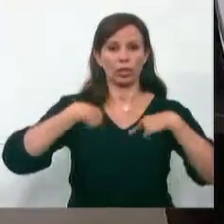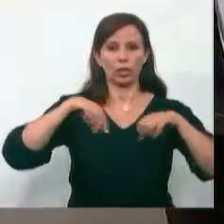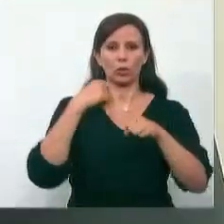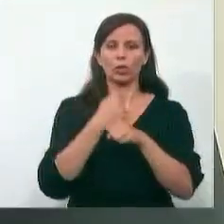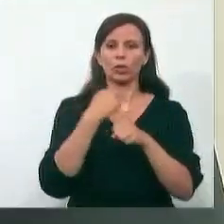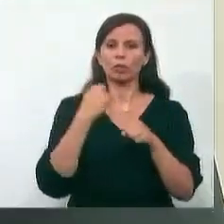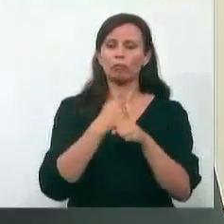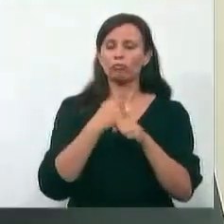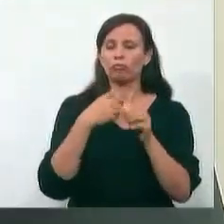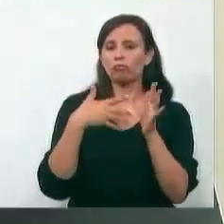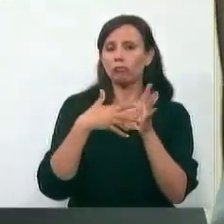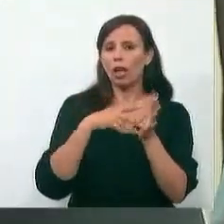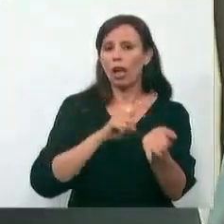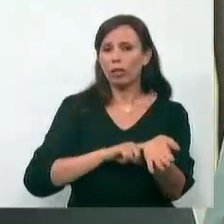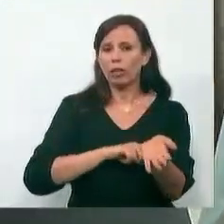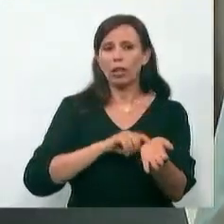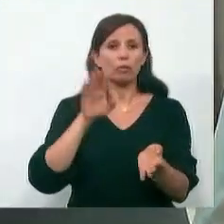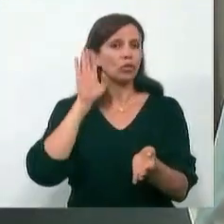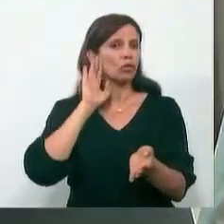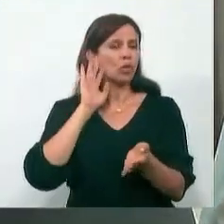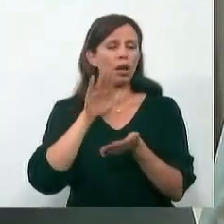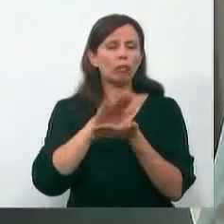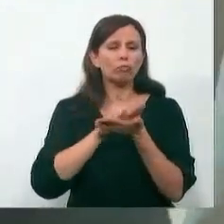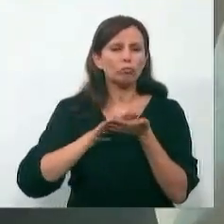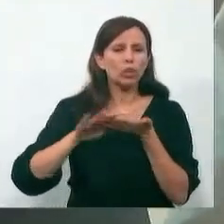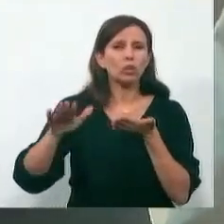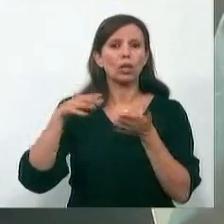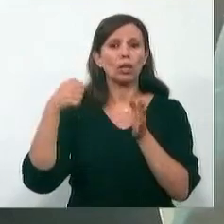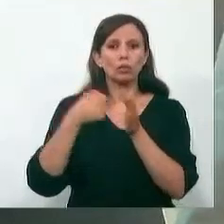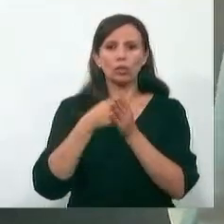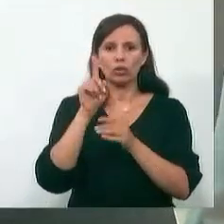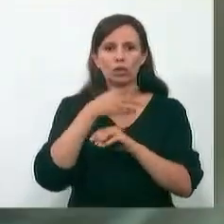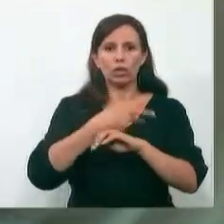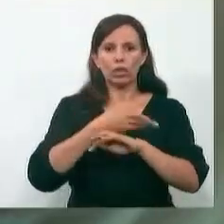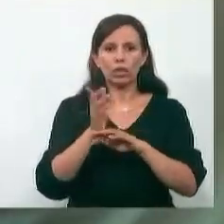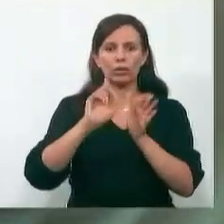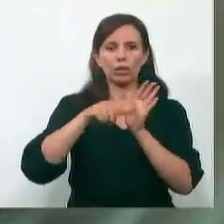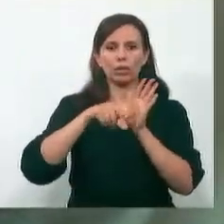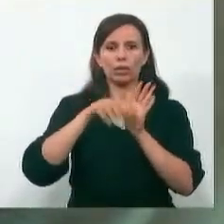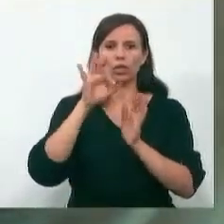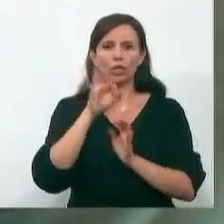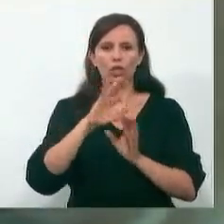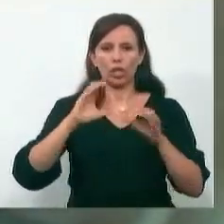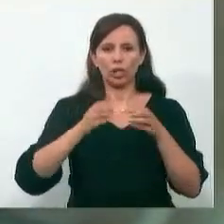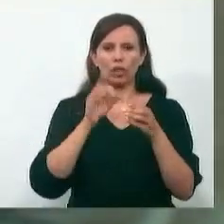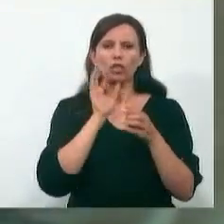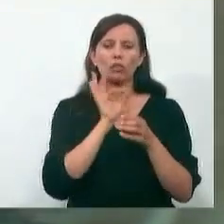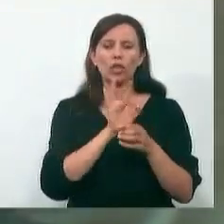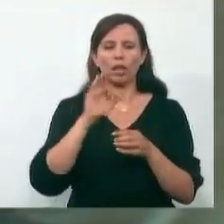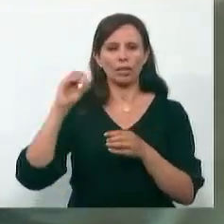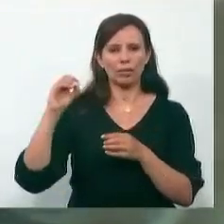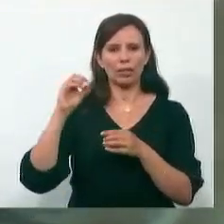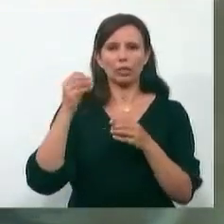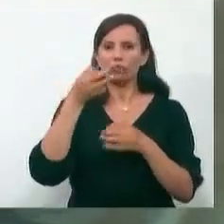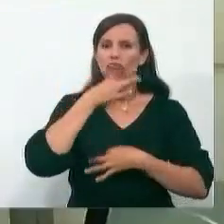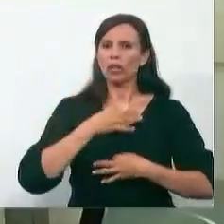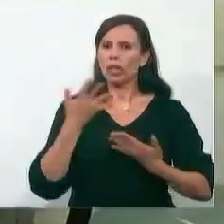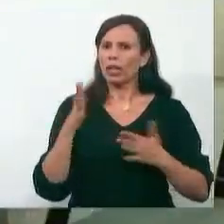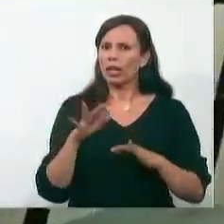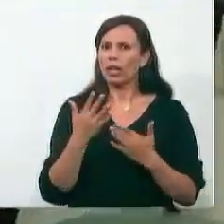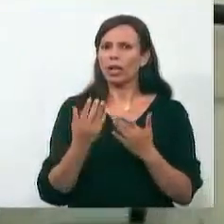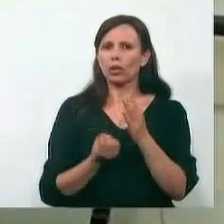blood test. It sounds so simple that everyone exposed to Savicell's technology asks themselves how such a test hadn't